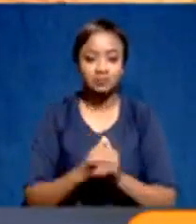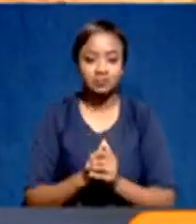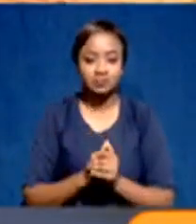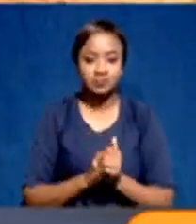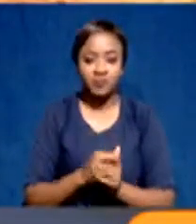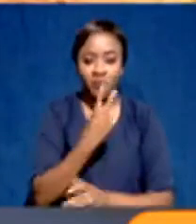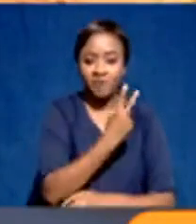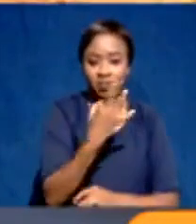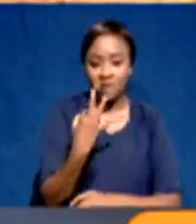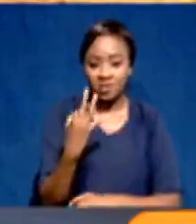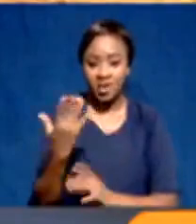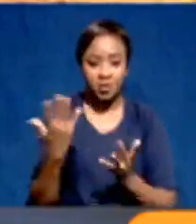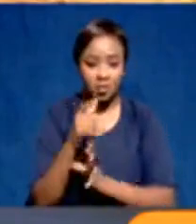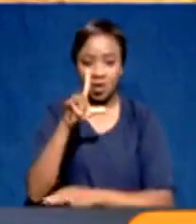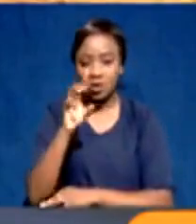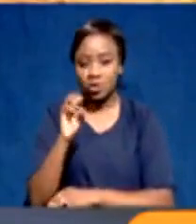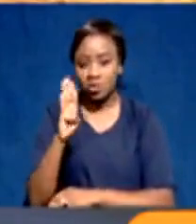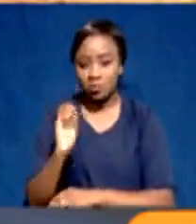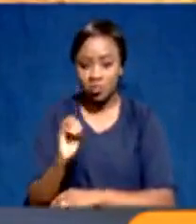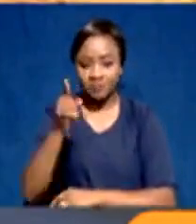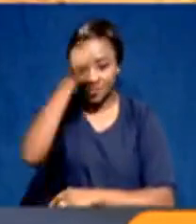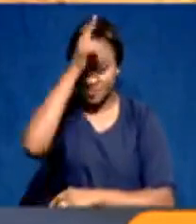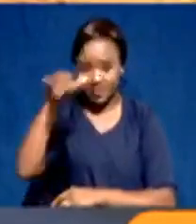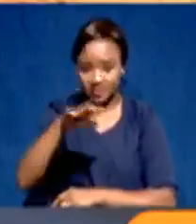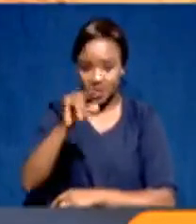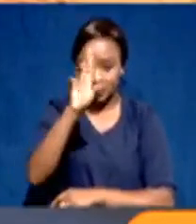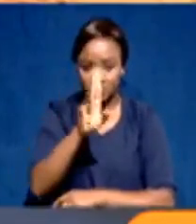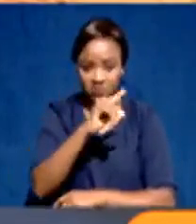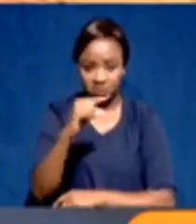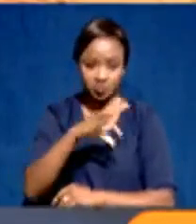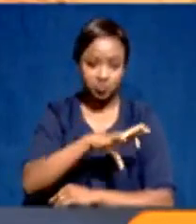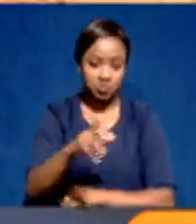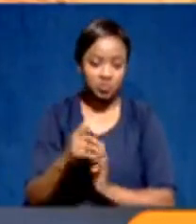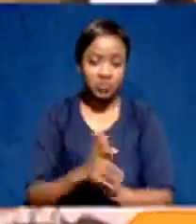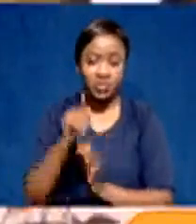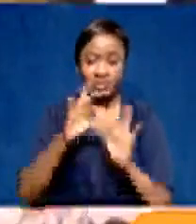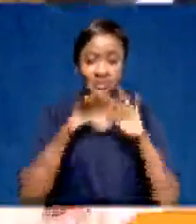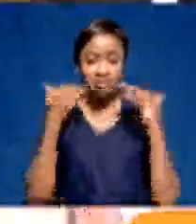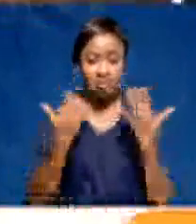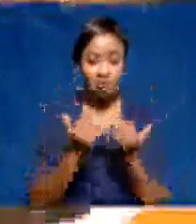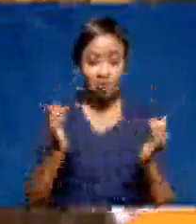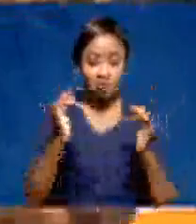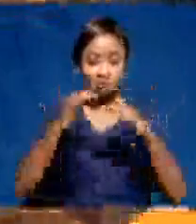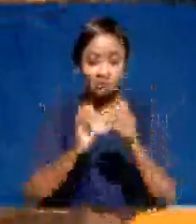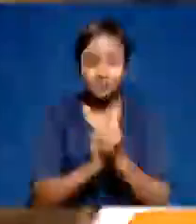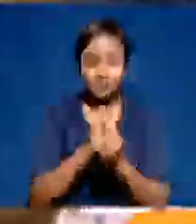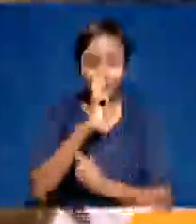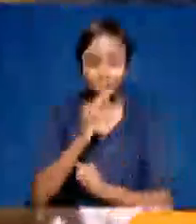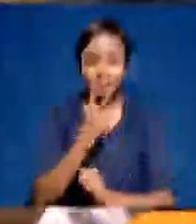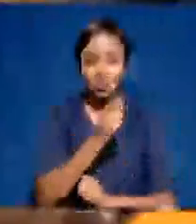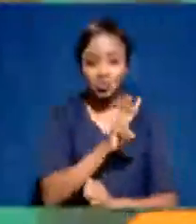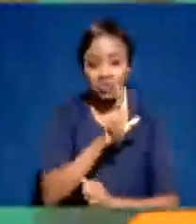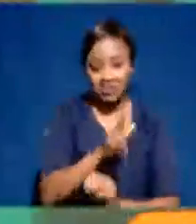for February 3rd in Lobo Village, Kapseret in Uasin Gishu County. The global event is the 13th leg of the